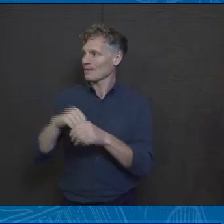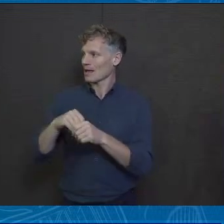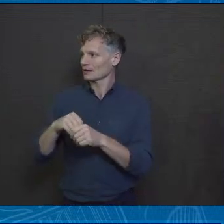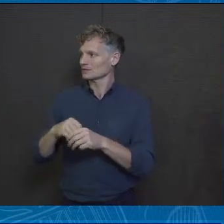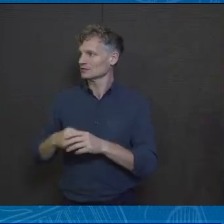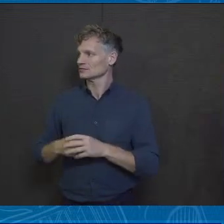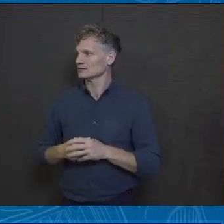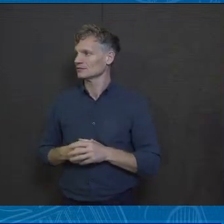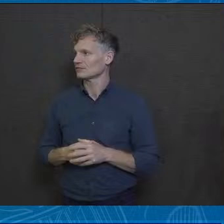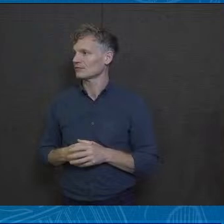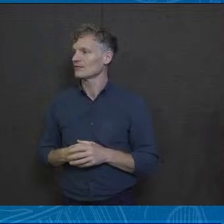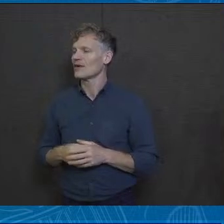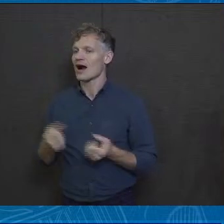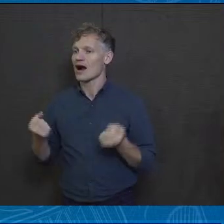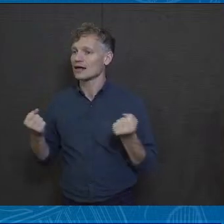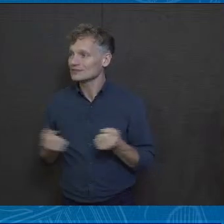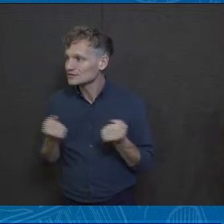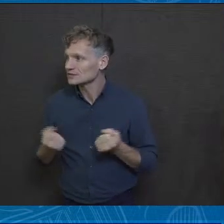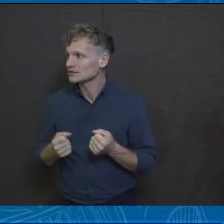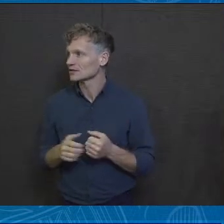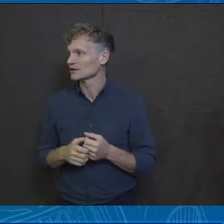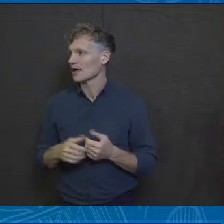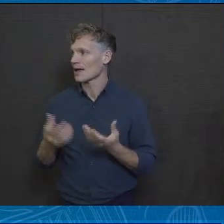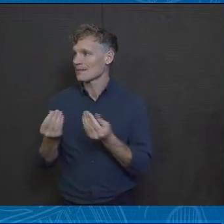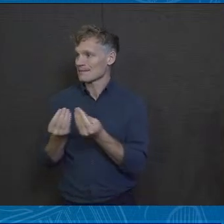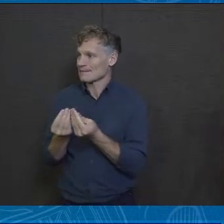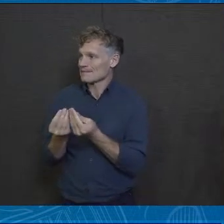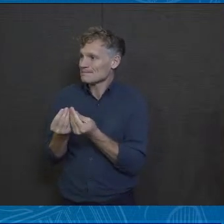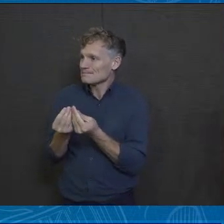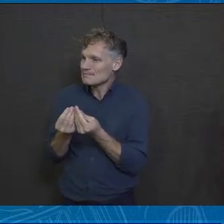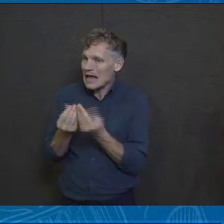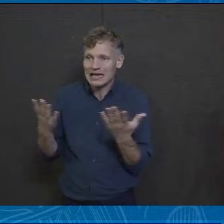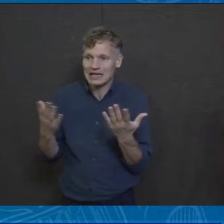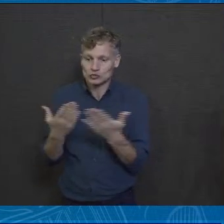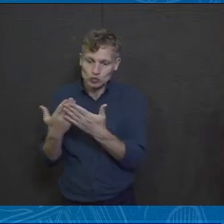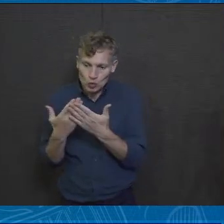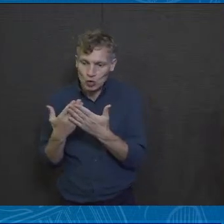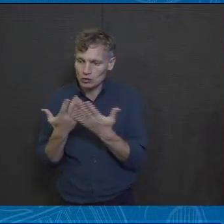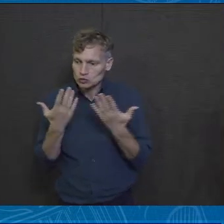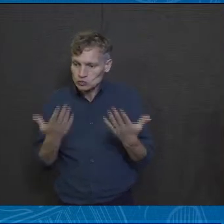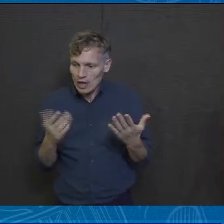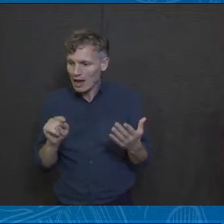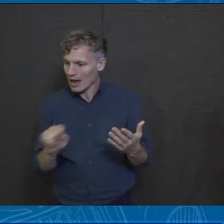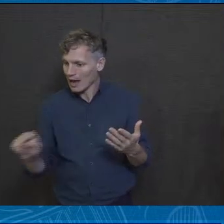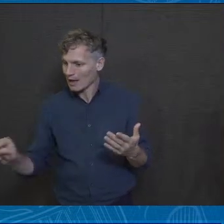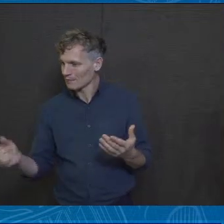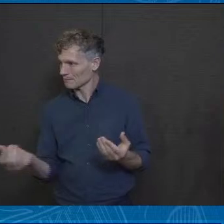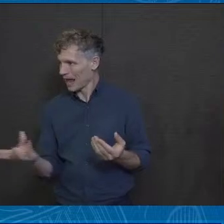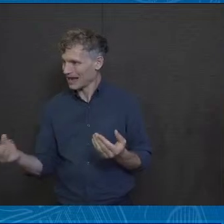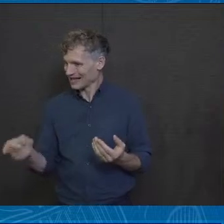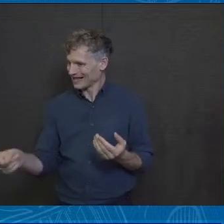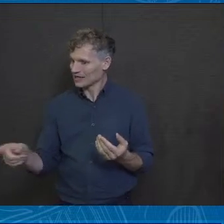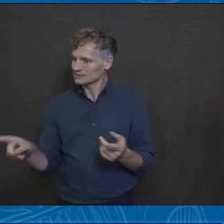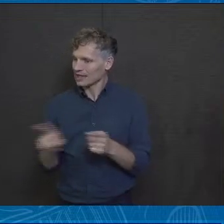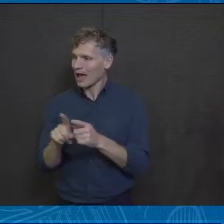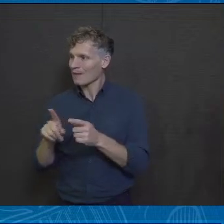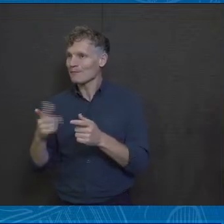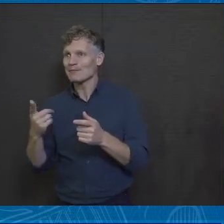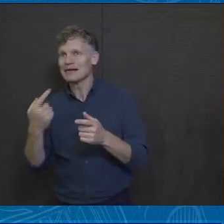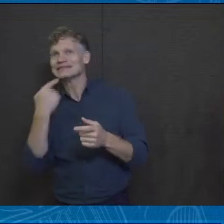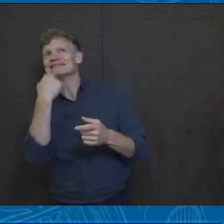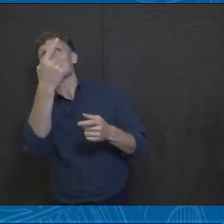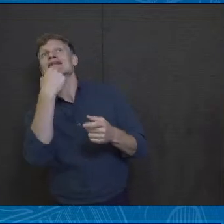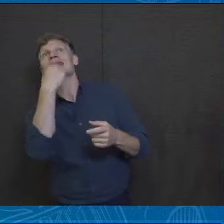risk reduction activity. Many school students, many university students, they share their experience with the adult